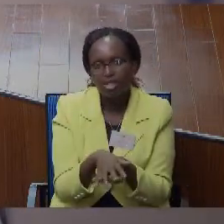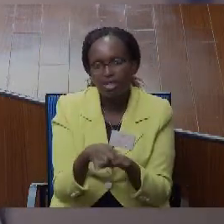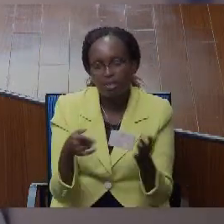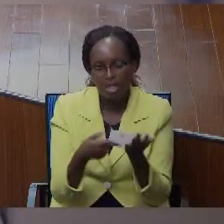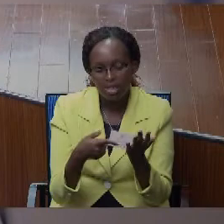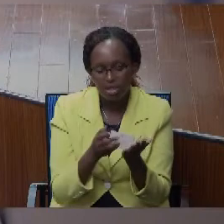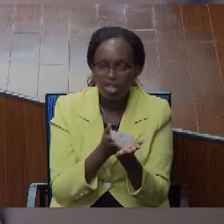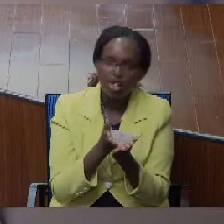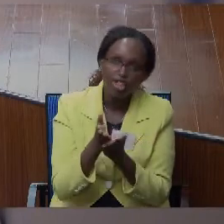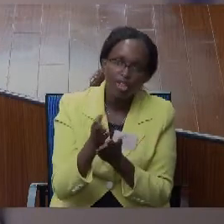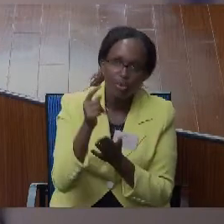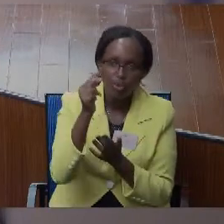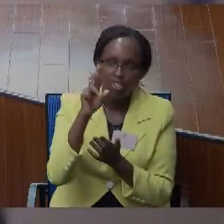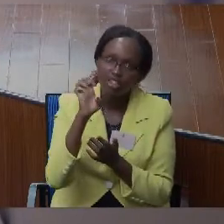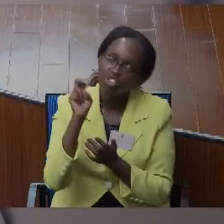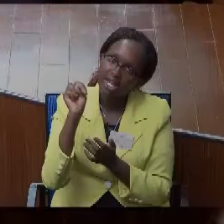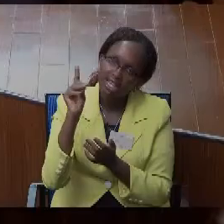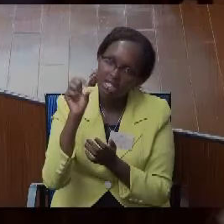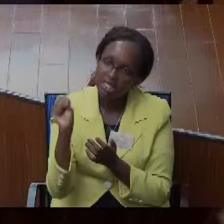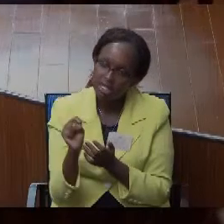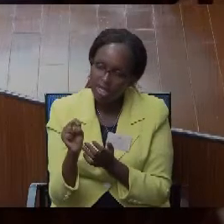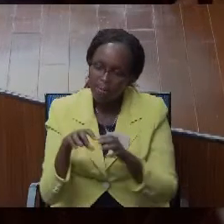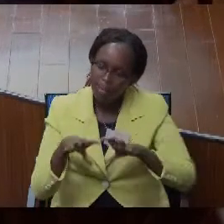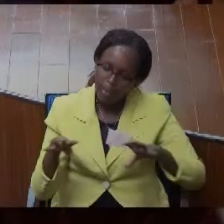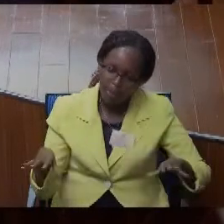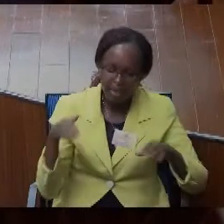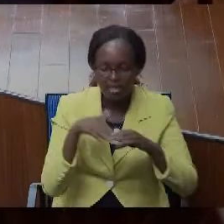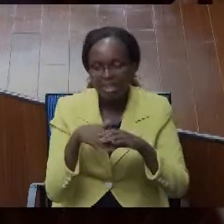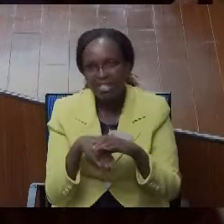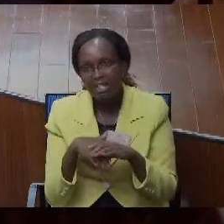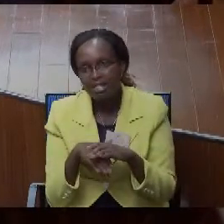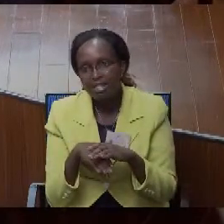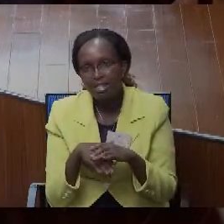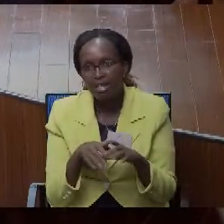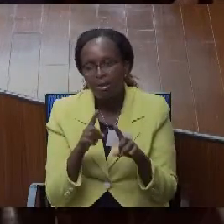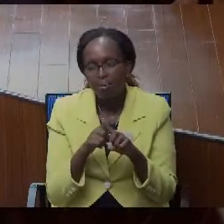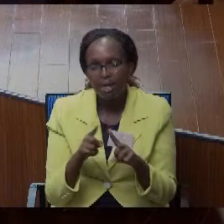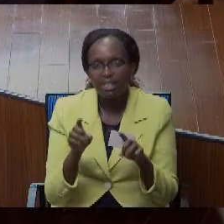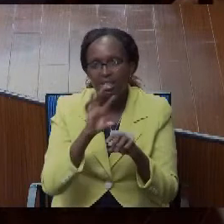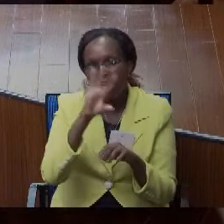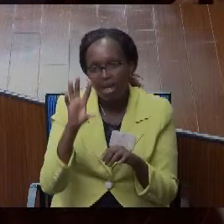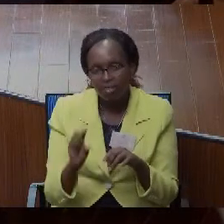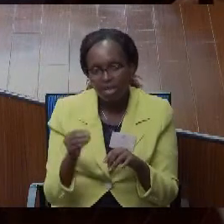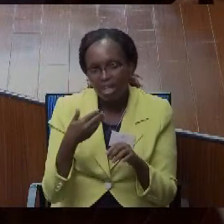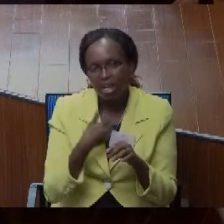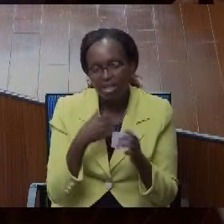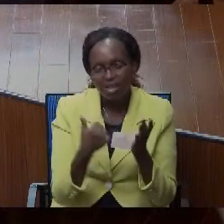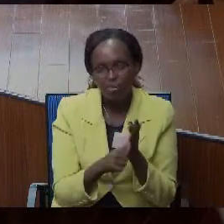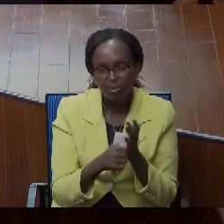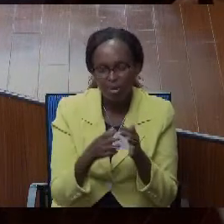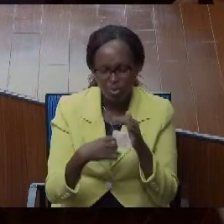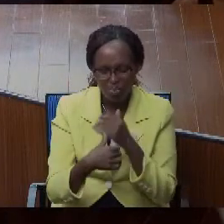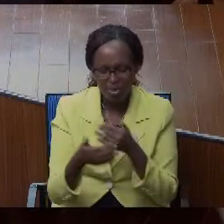terms of trends of the consumer preferences, in market access phenomena. But Africa has a problem. We pay so